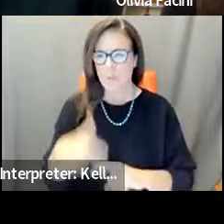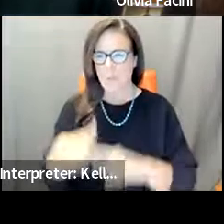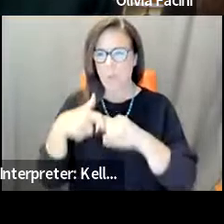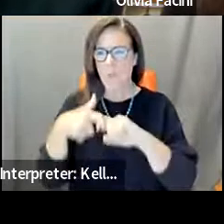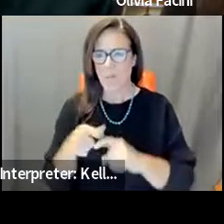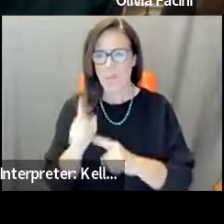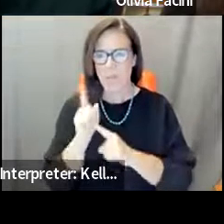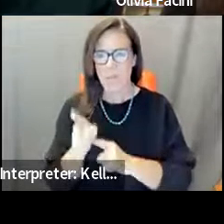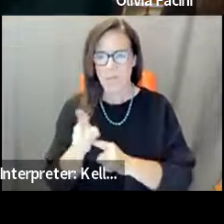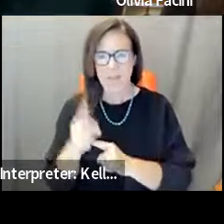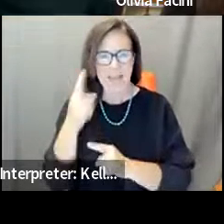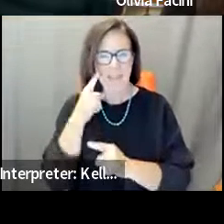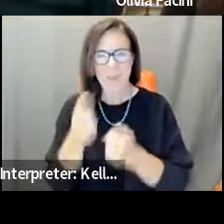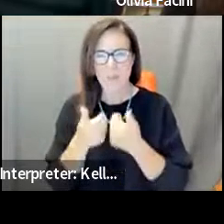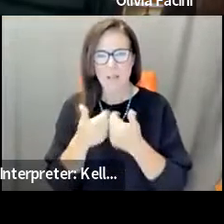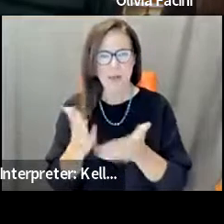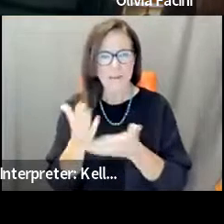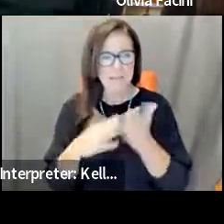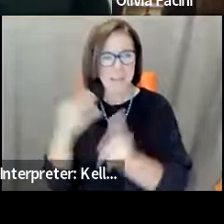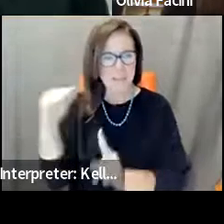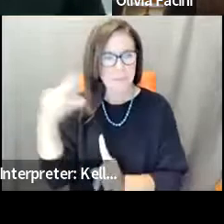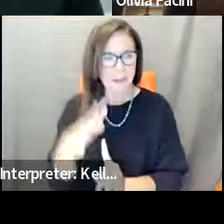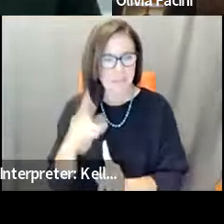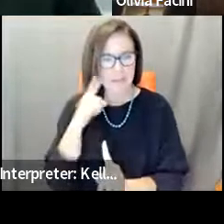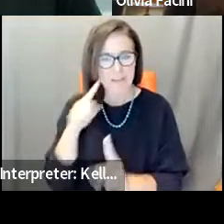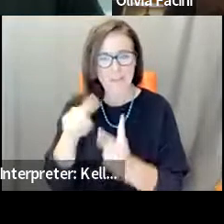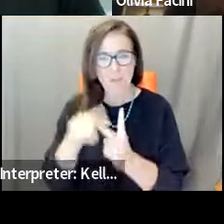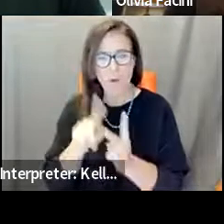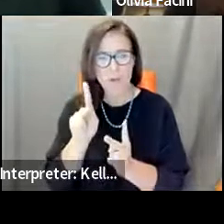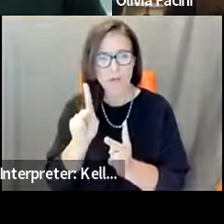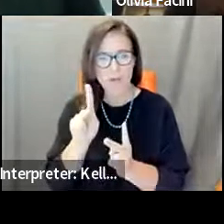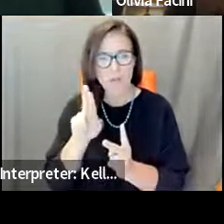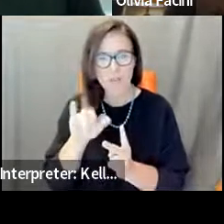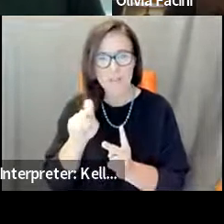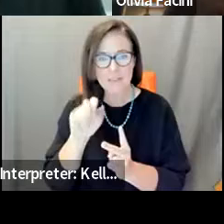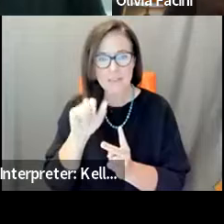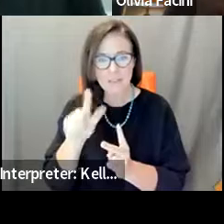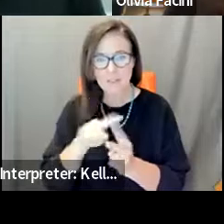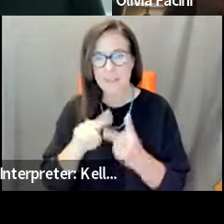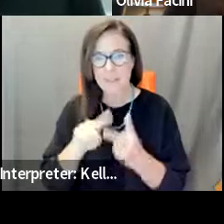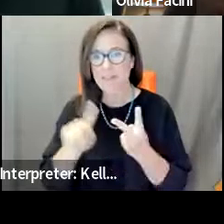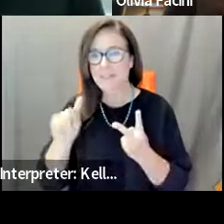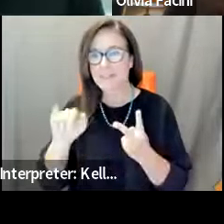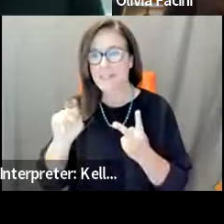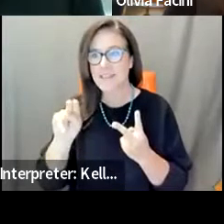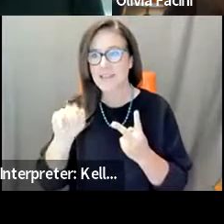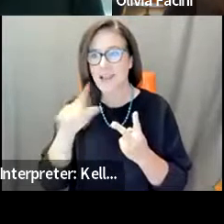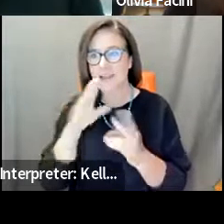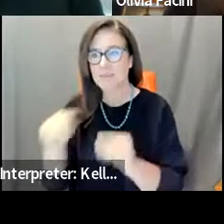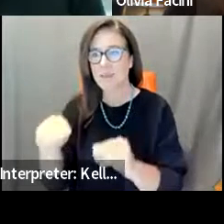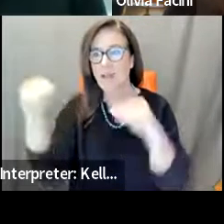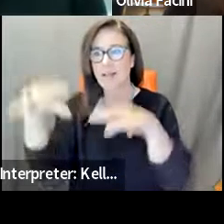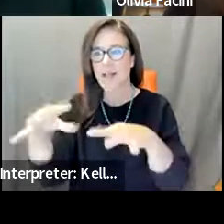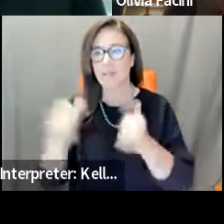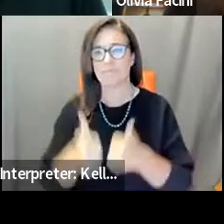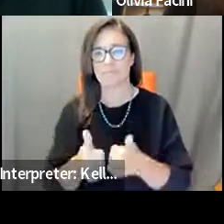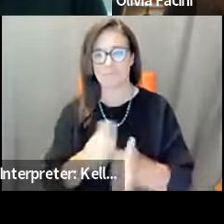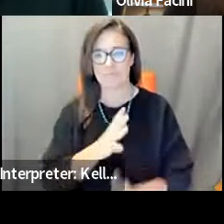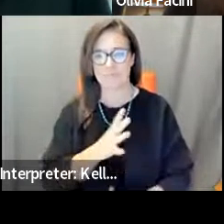spotlights of the other panelists. So I'll just pause for a second to bring them back on before we continue. Great. All